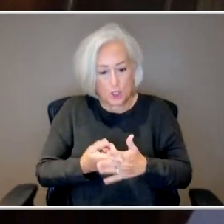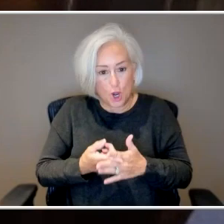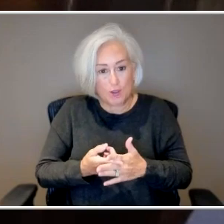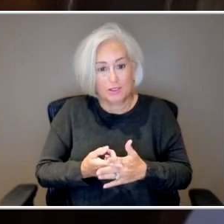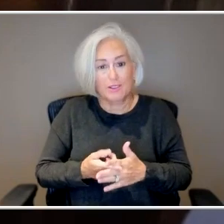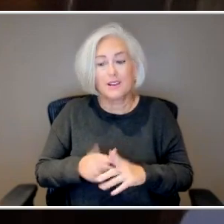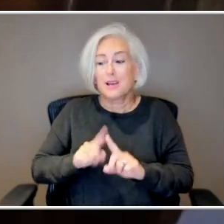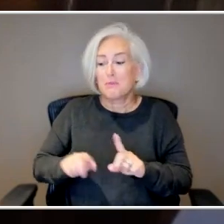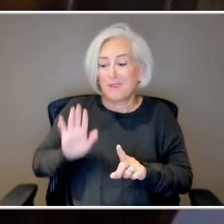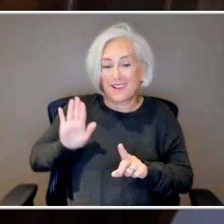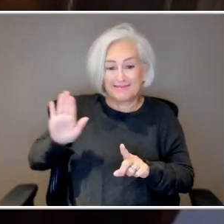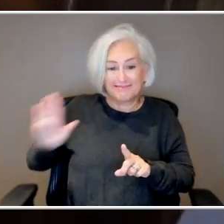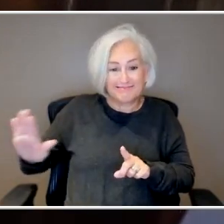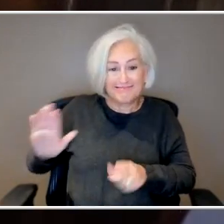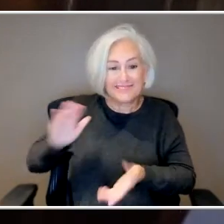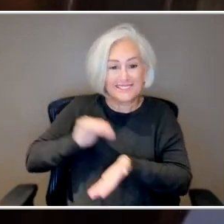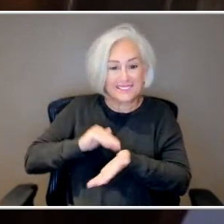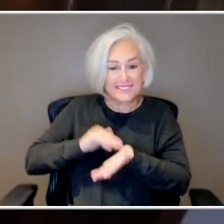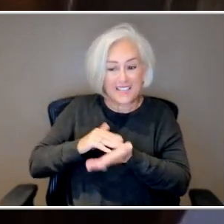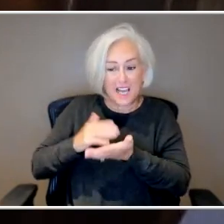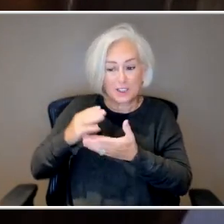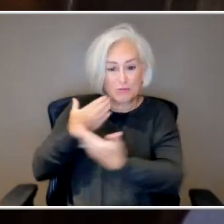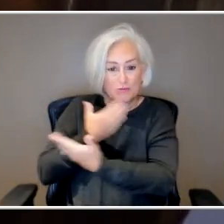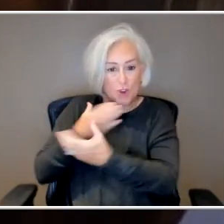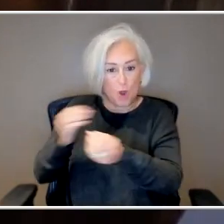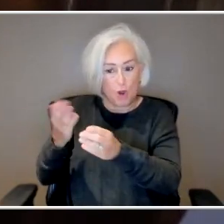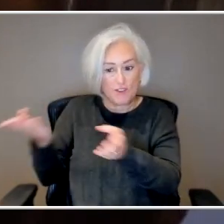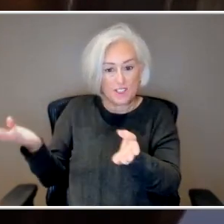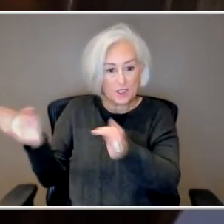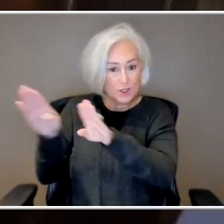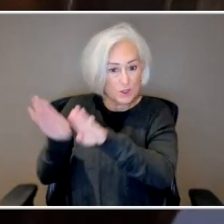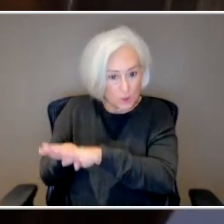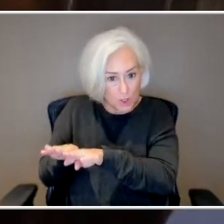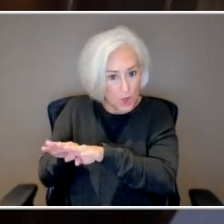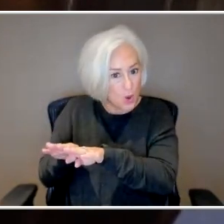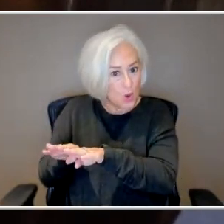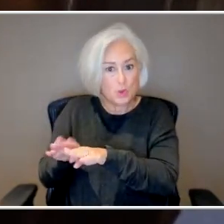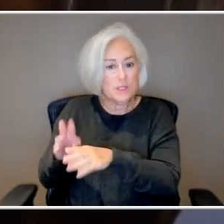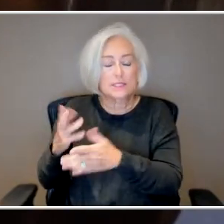being closed and personnel not coming back or whatever happened,